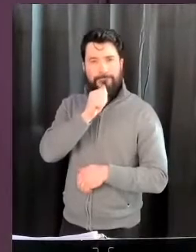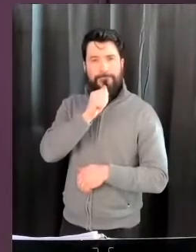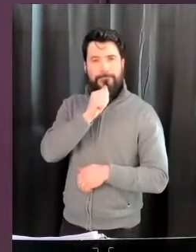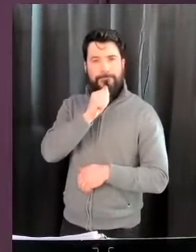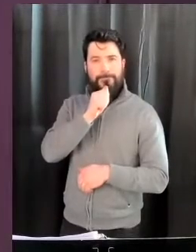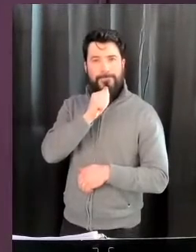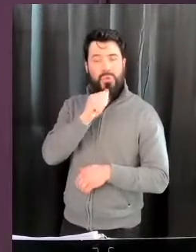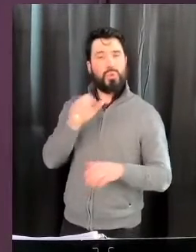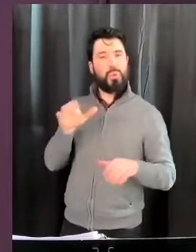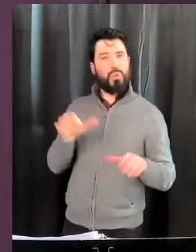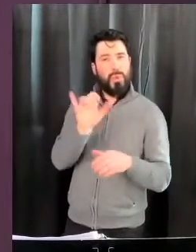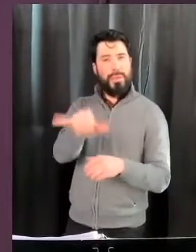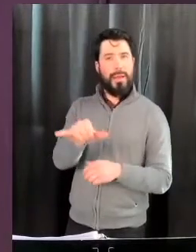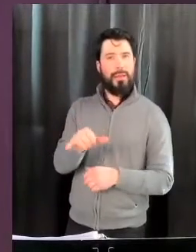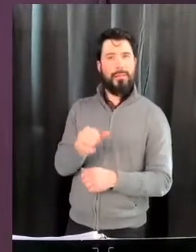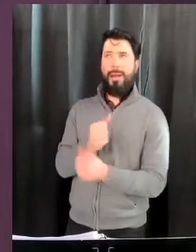that.